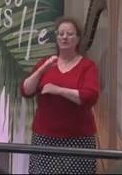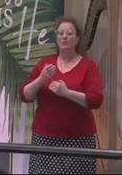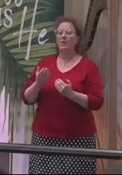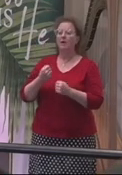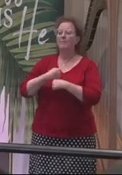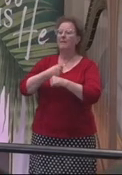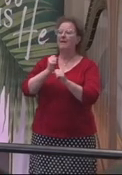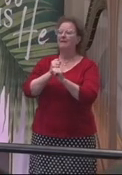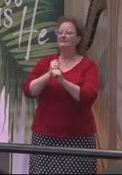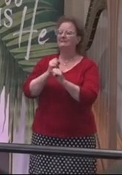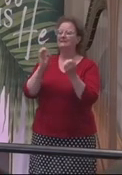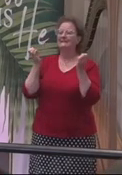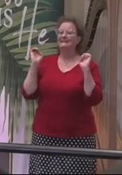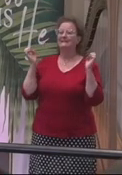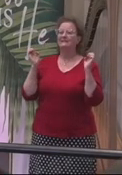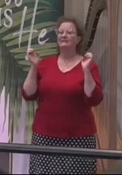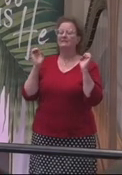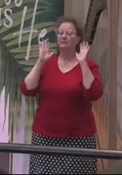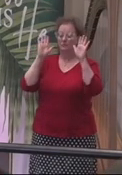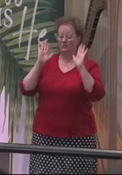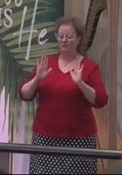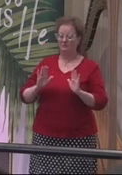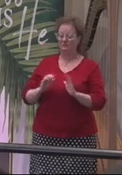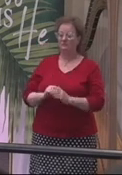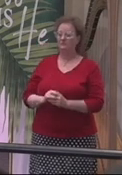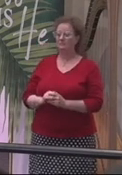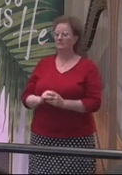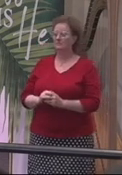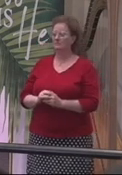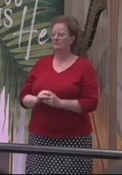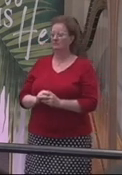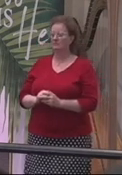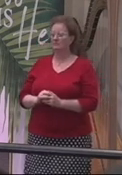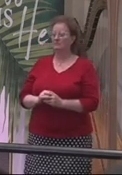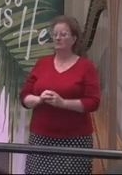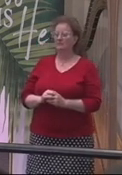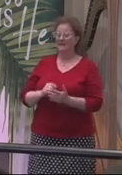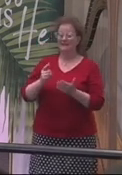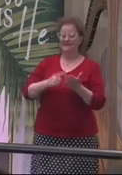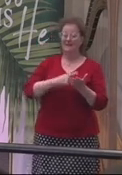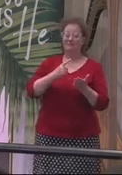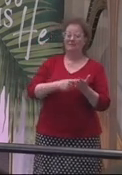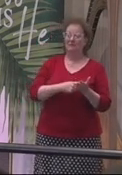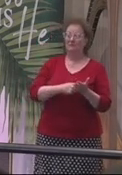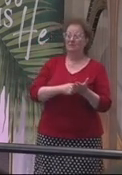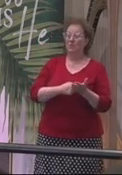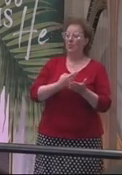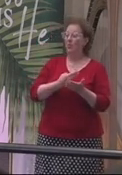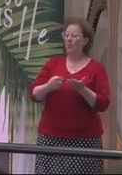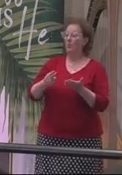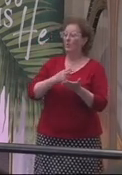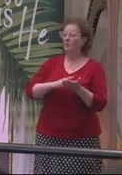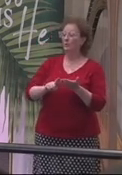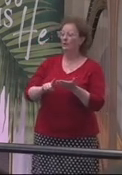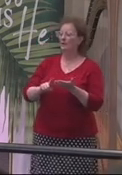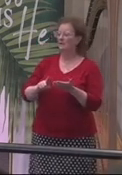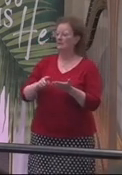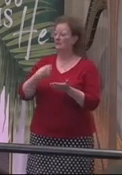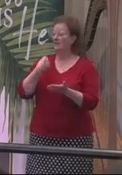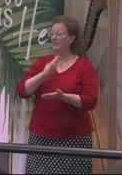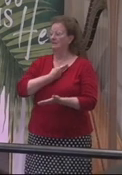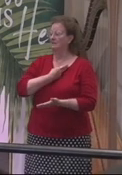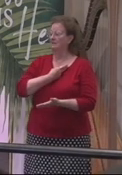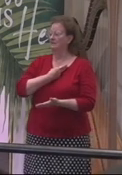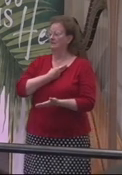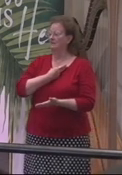Easter truly great. The problem sometimes with Holy Week for us is